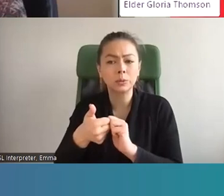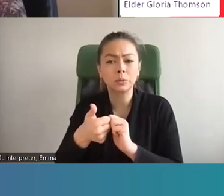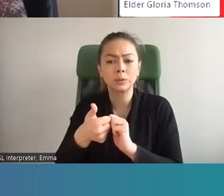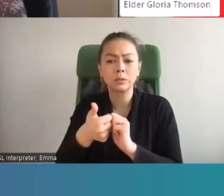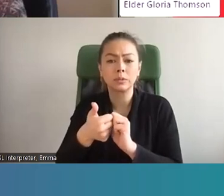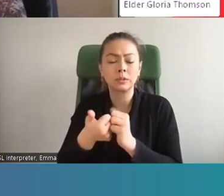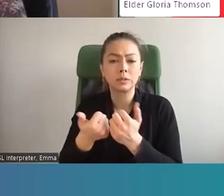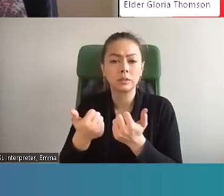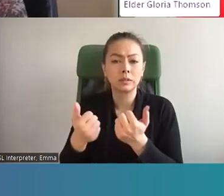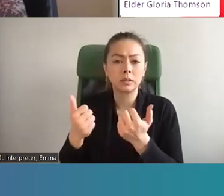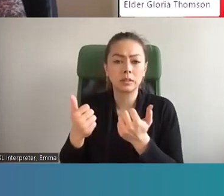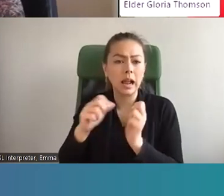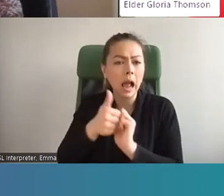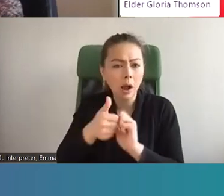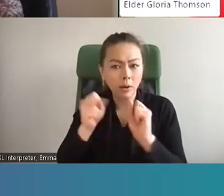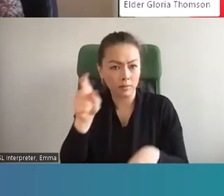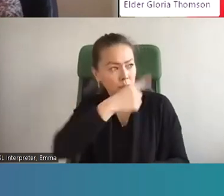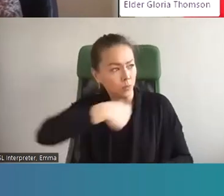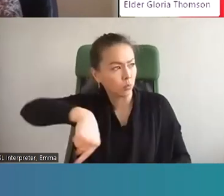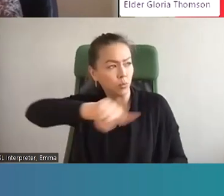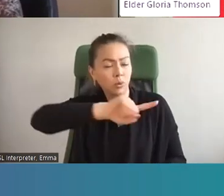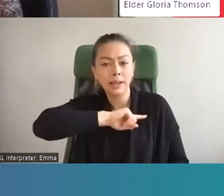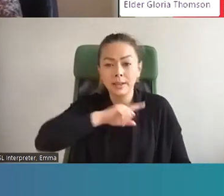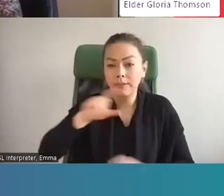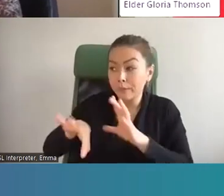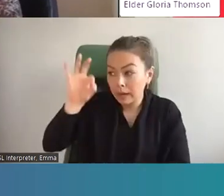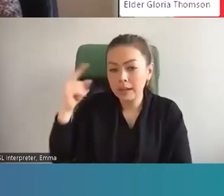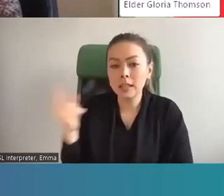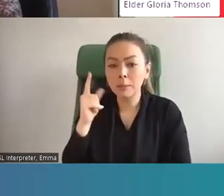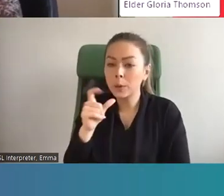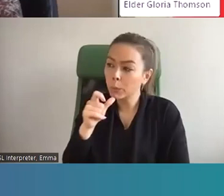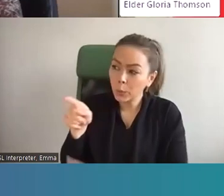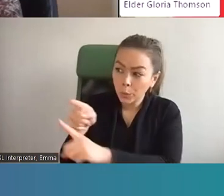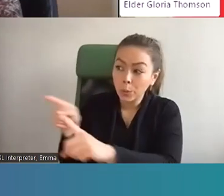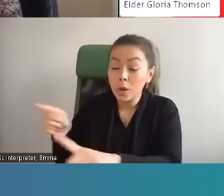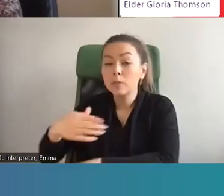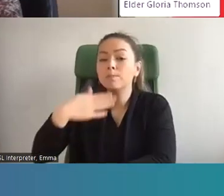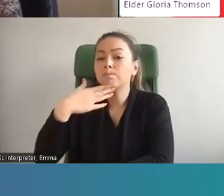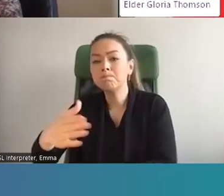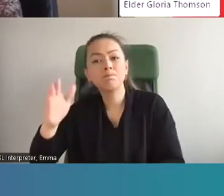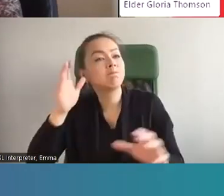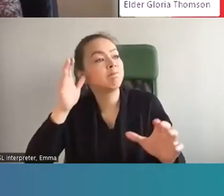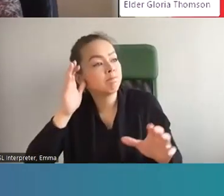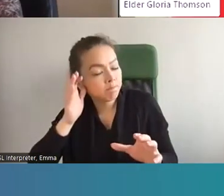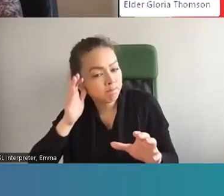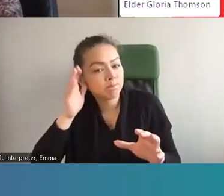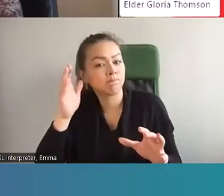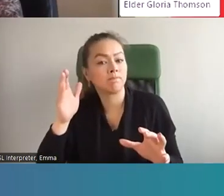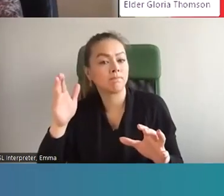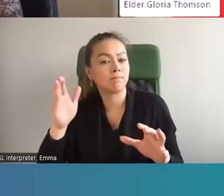that they can get trusted by the person that who comes forward?